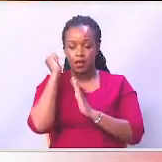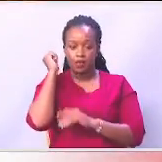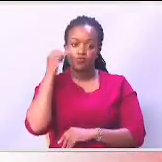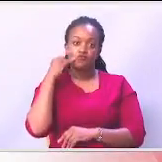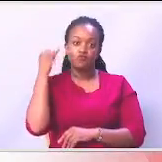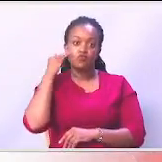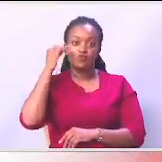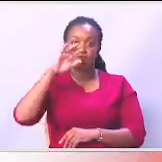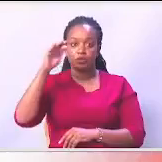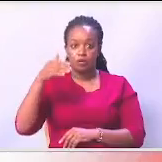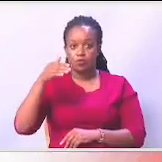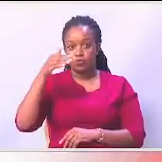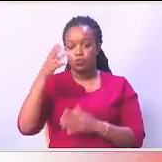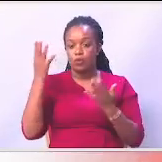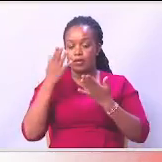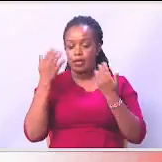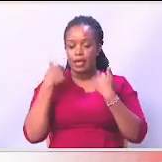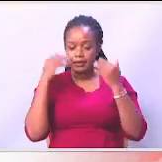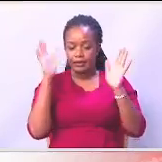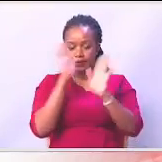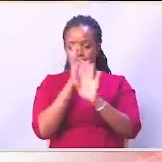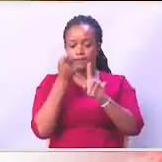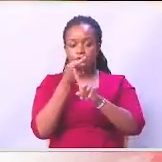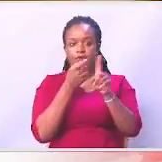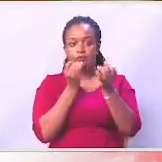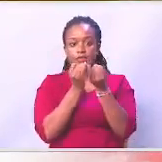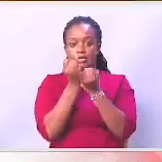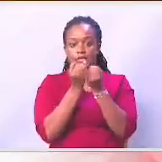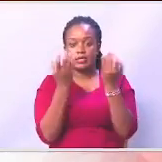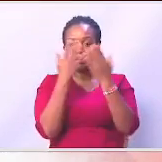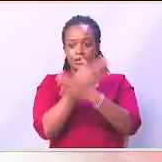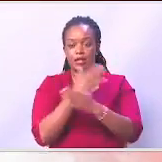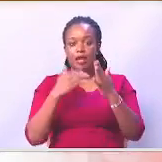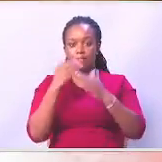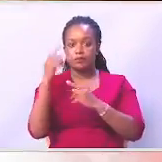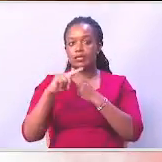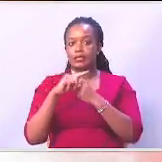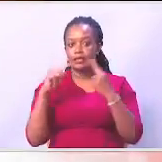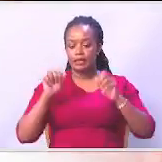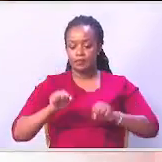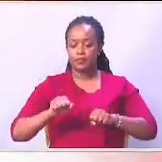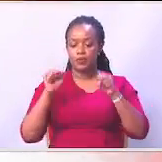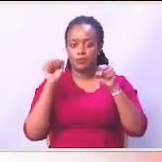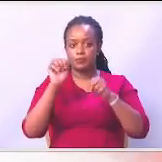had sought refuge since Saturday night after he was accused of the killing.